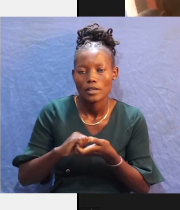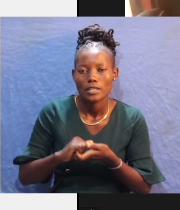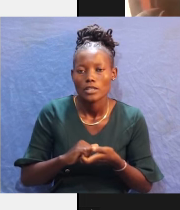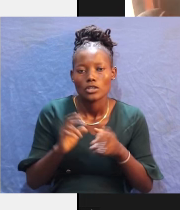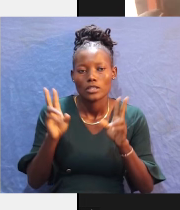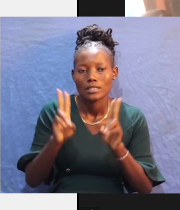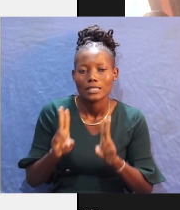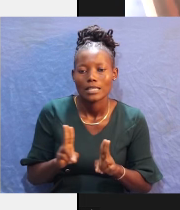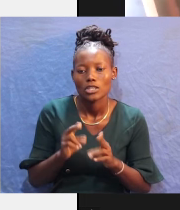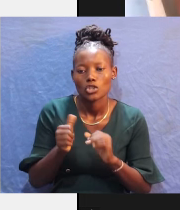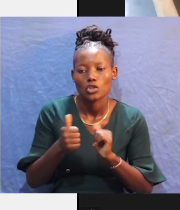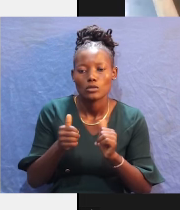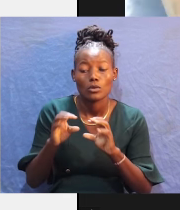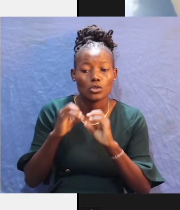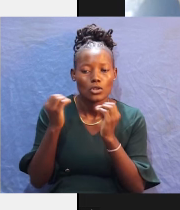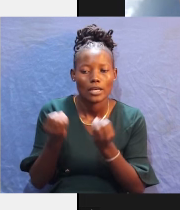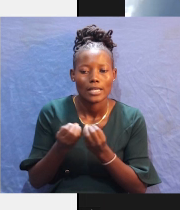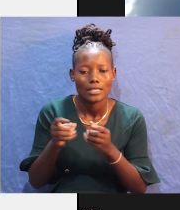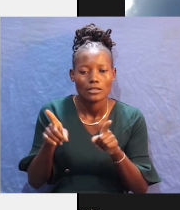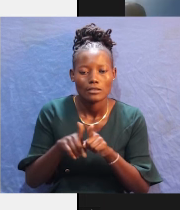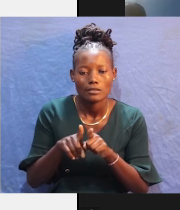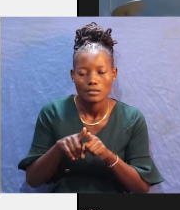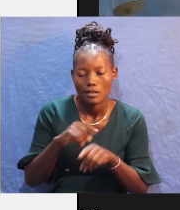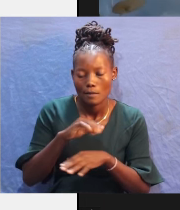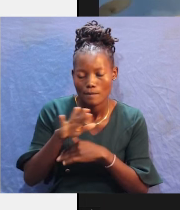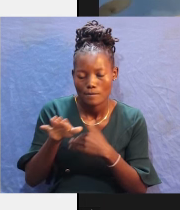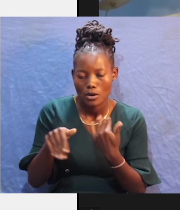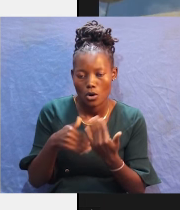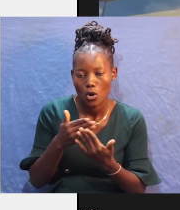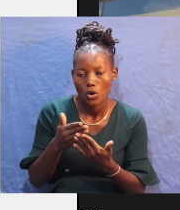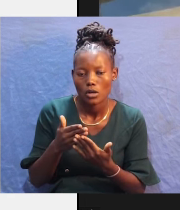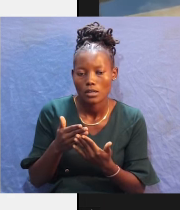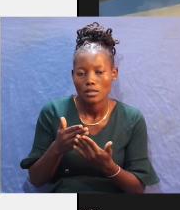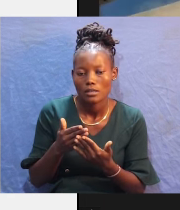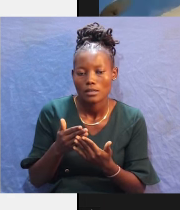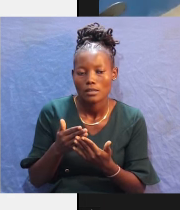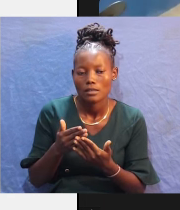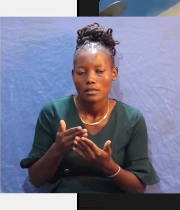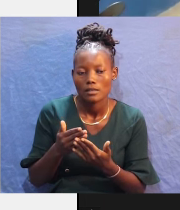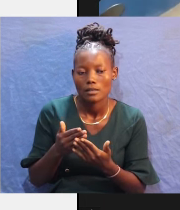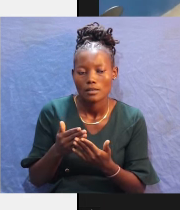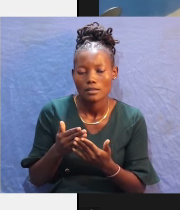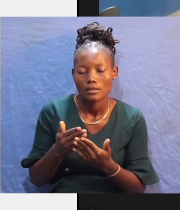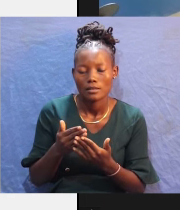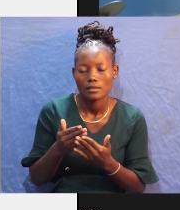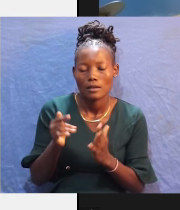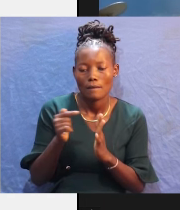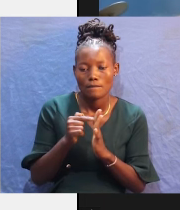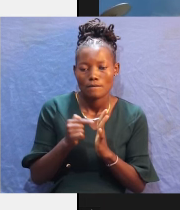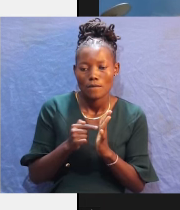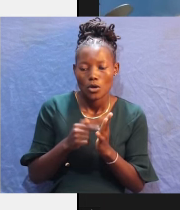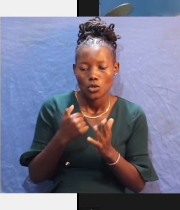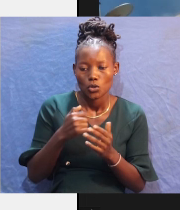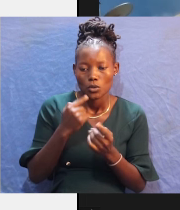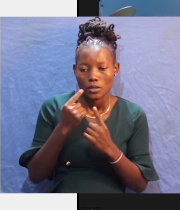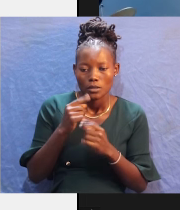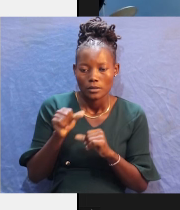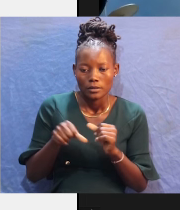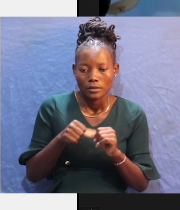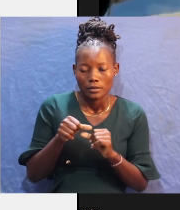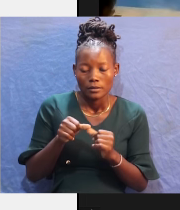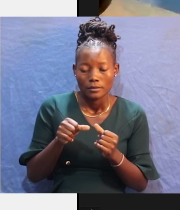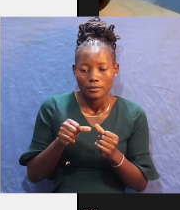international sport organizations, and those are all elements that go into sport, and basically some